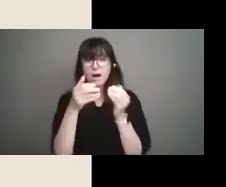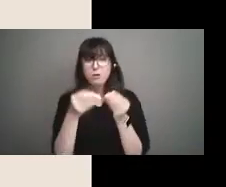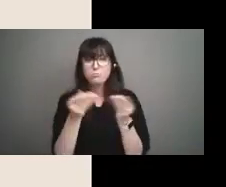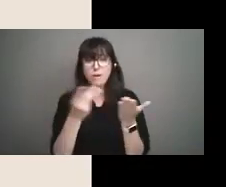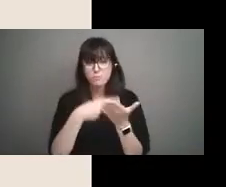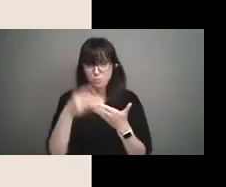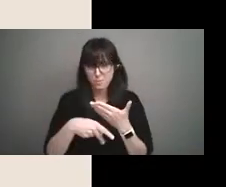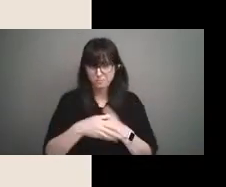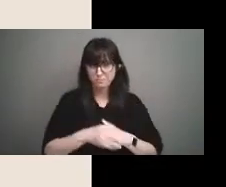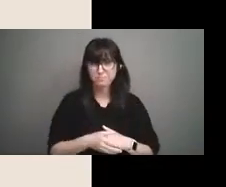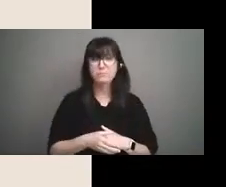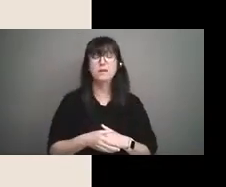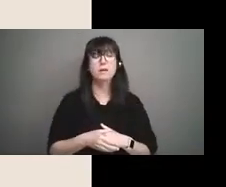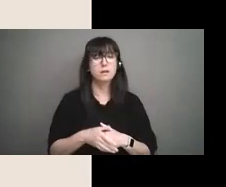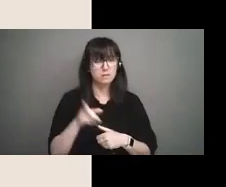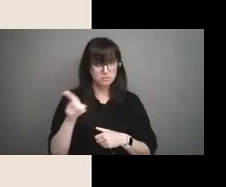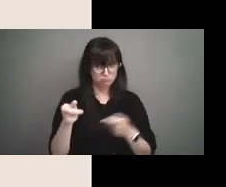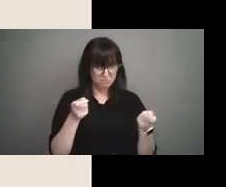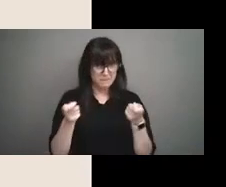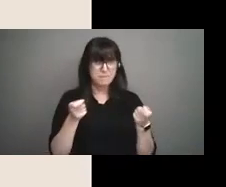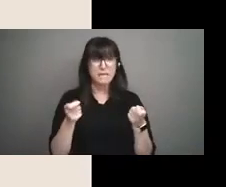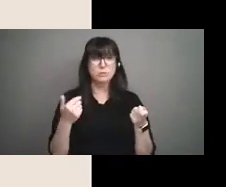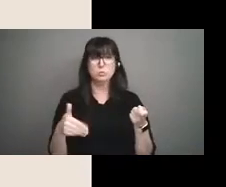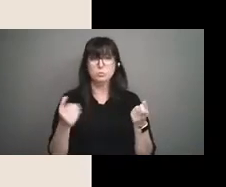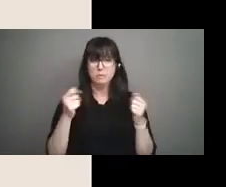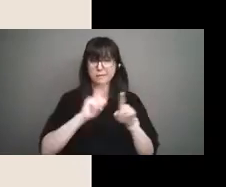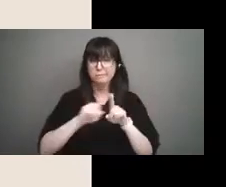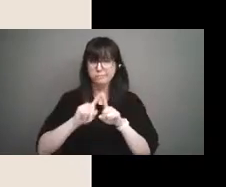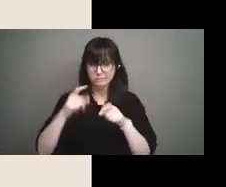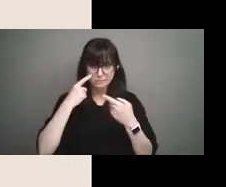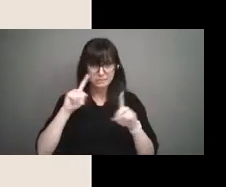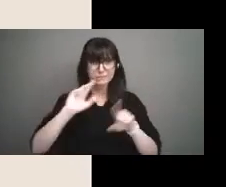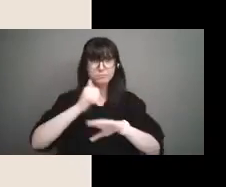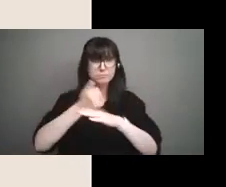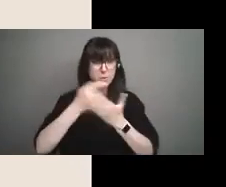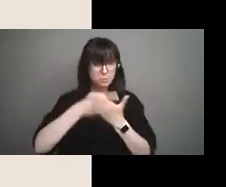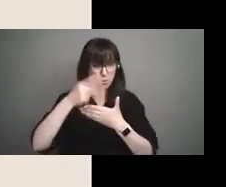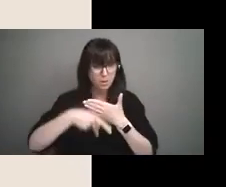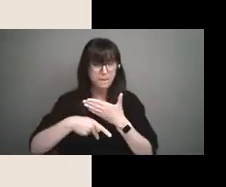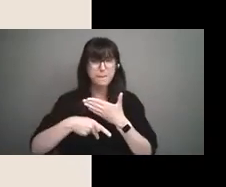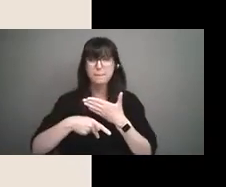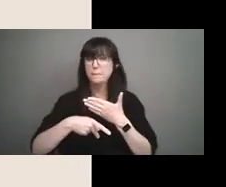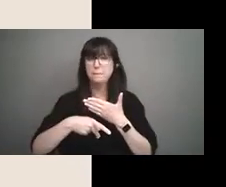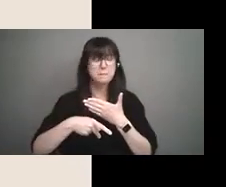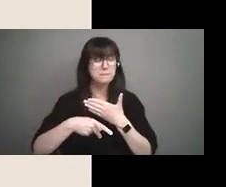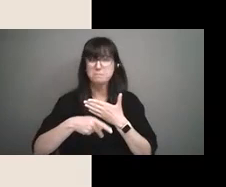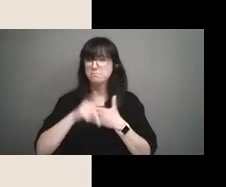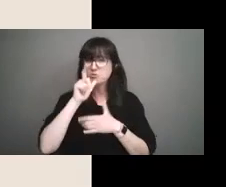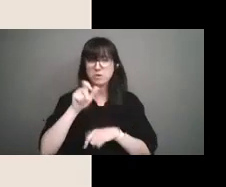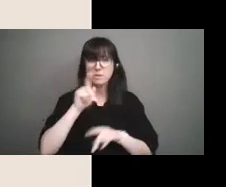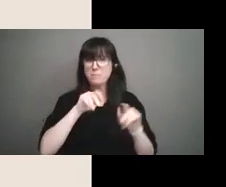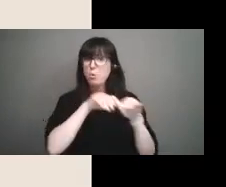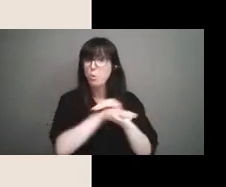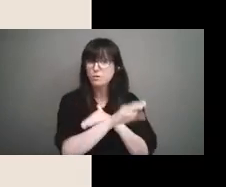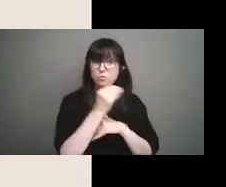program. You know, they were managing to be able to very successfully deliver a program, you know, without having people go into the home